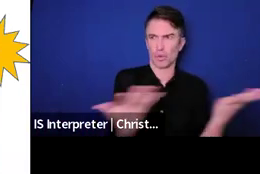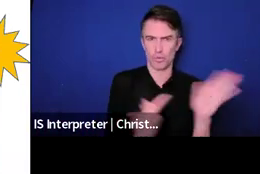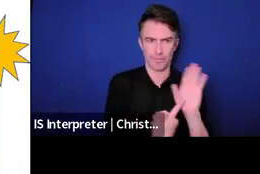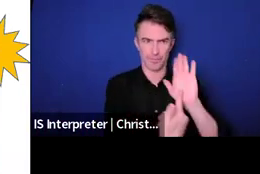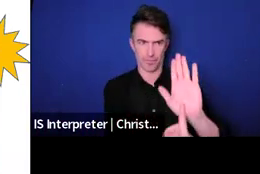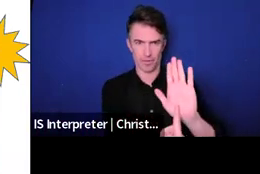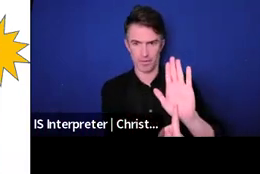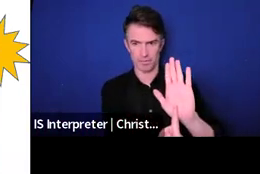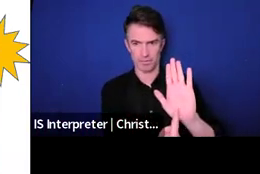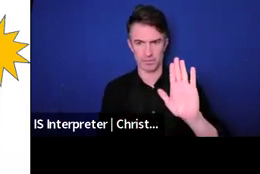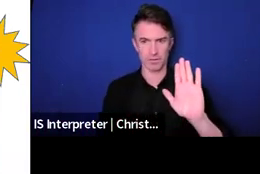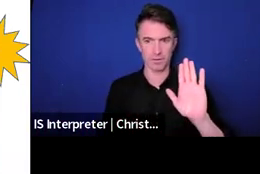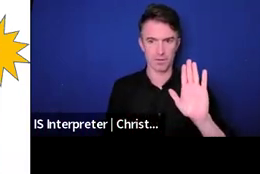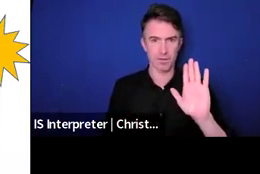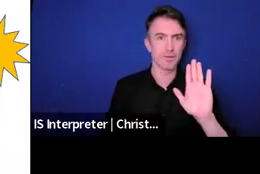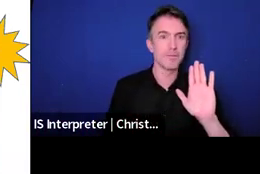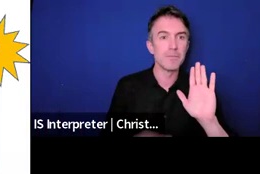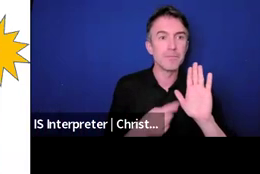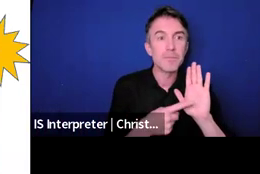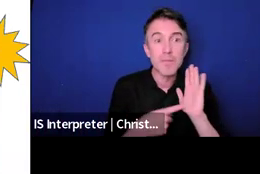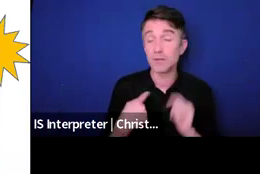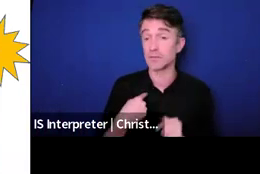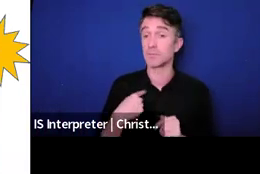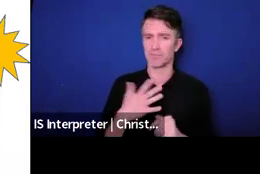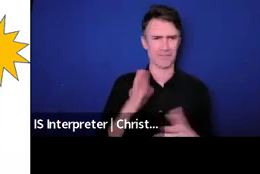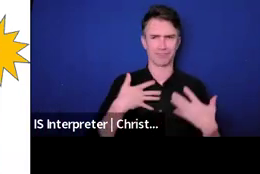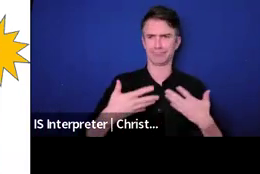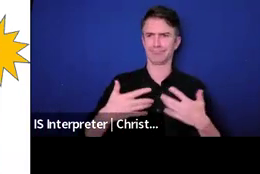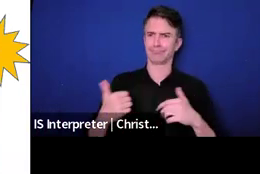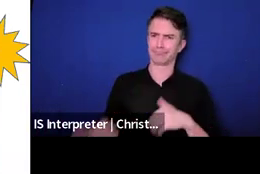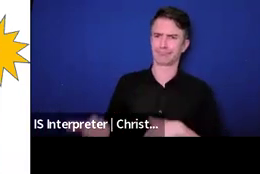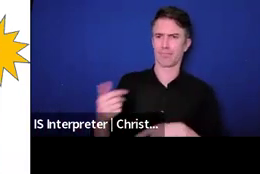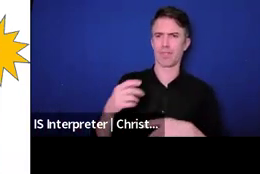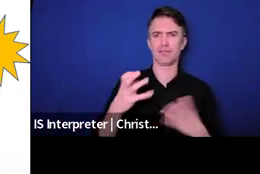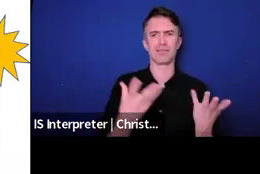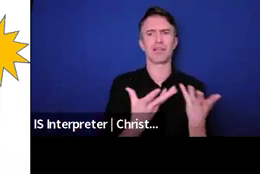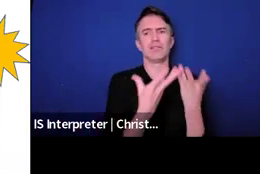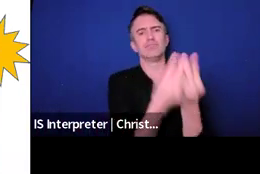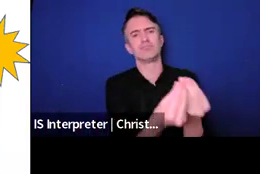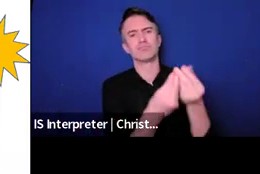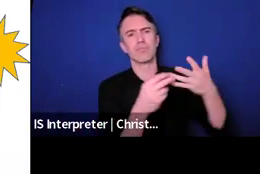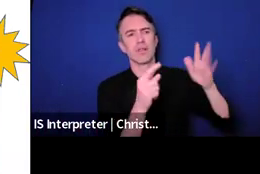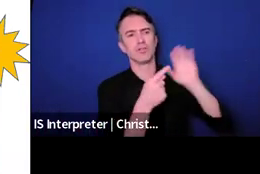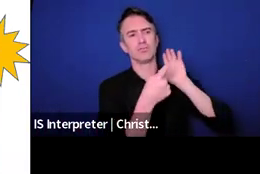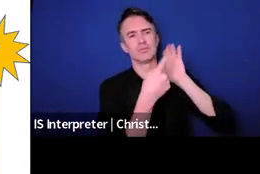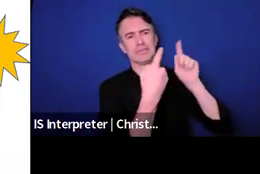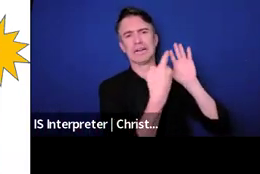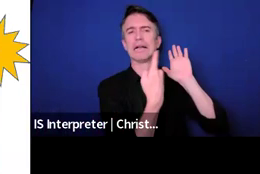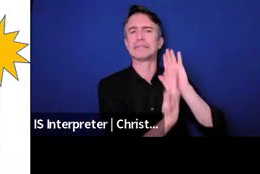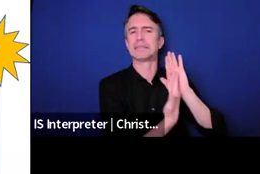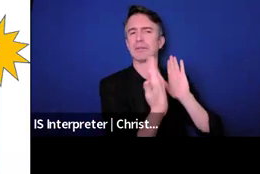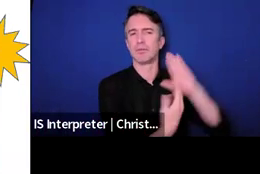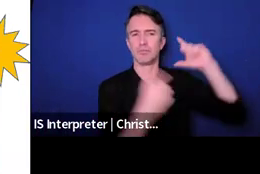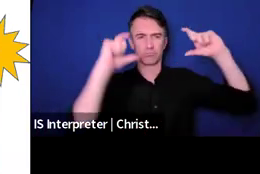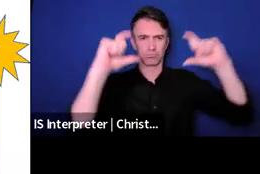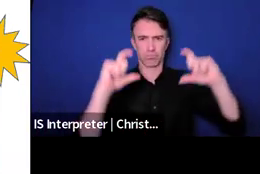some of these steps or some of these categories of how countries have been sort of setting up the care and support